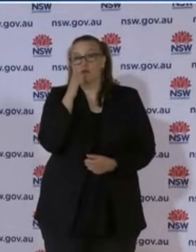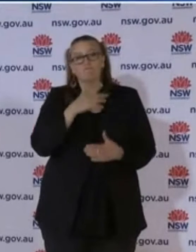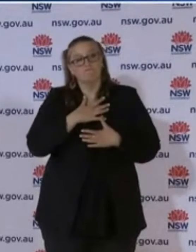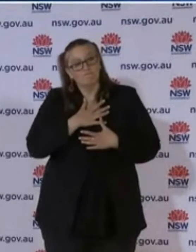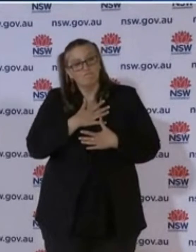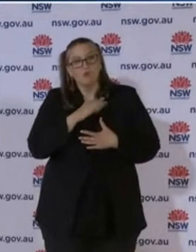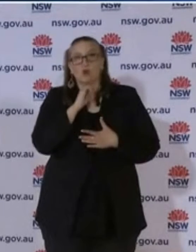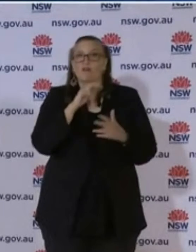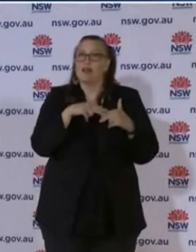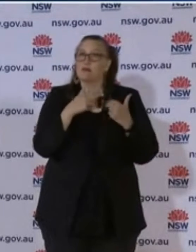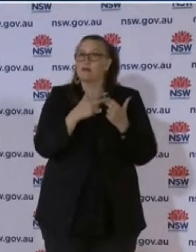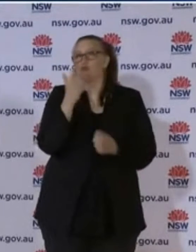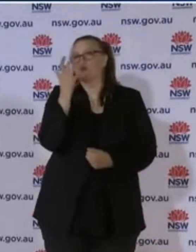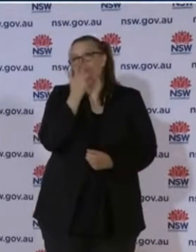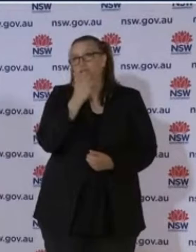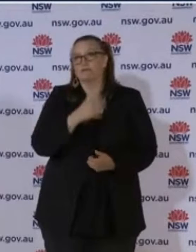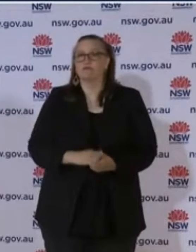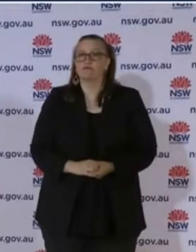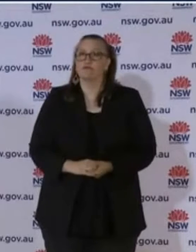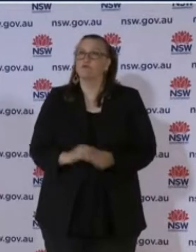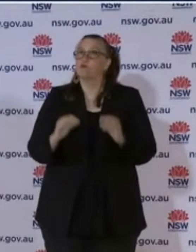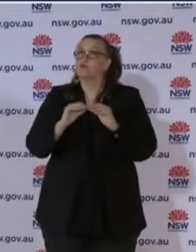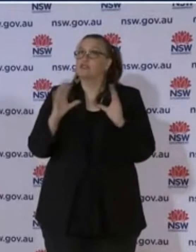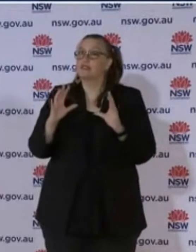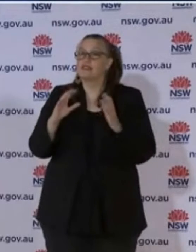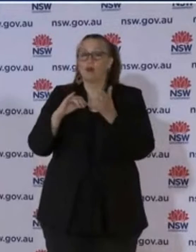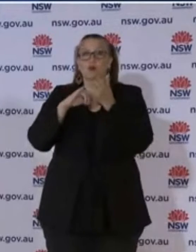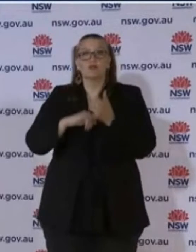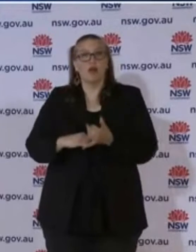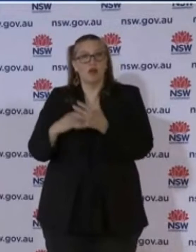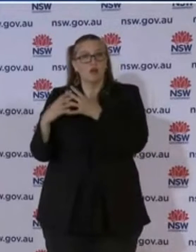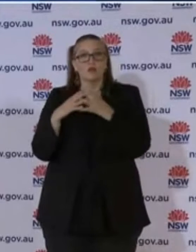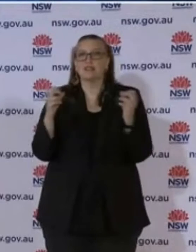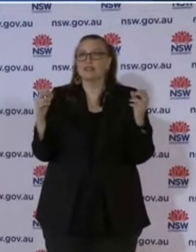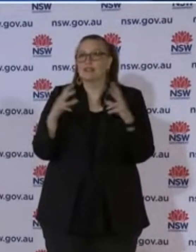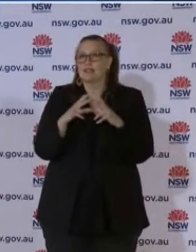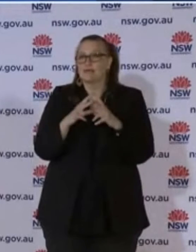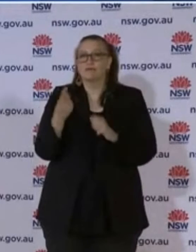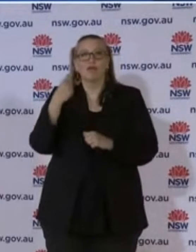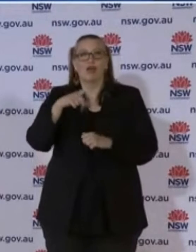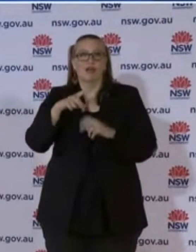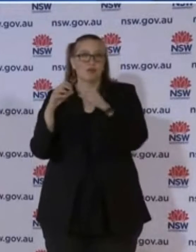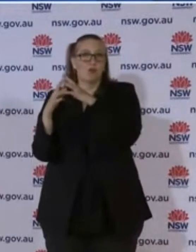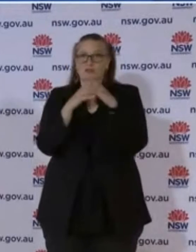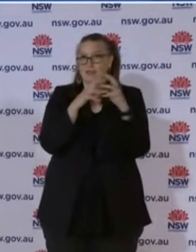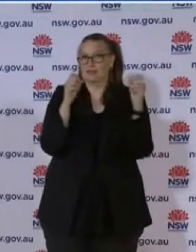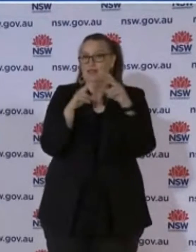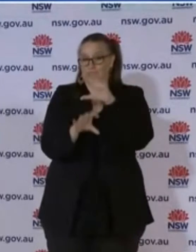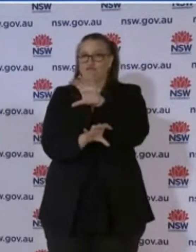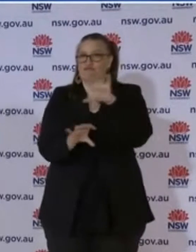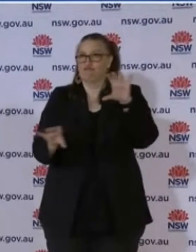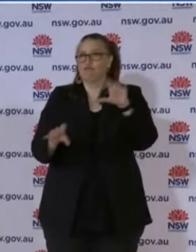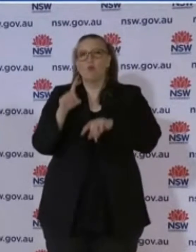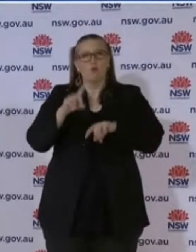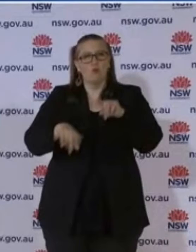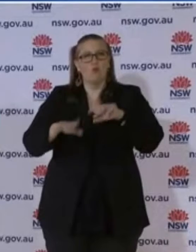and Southwestern Sydney remain those most areas of concern in Greater Sydney, and Western New South Wales remains the greatest area of